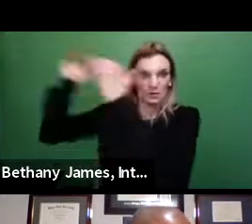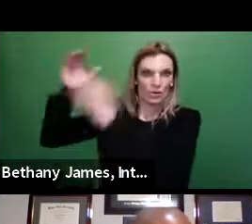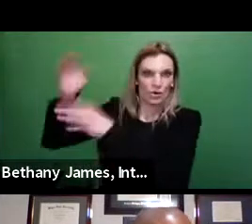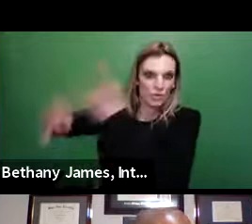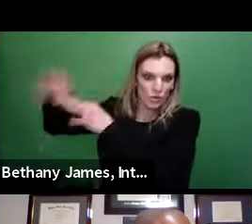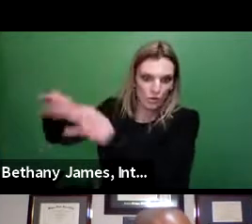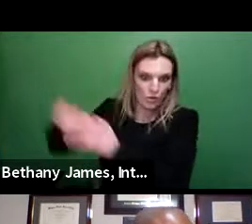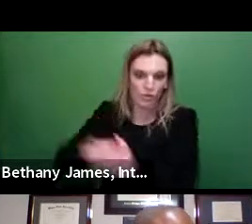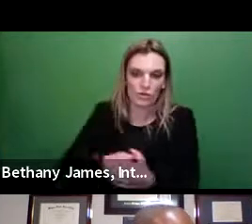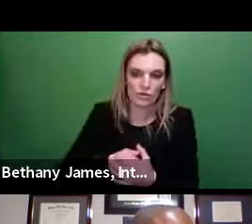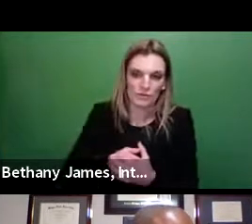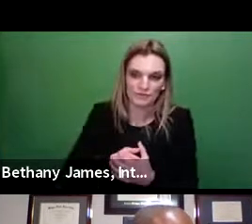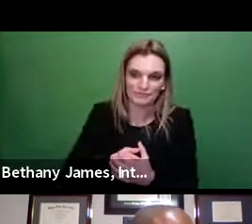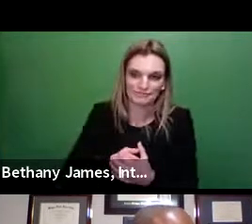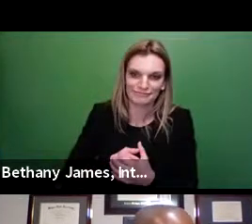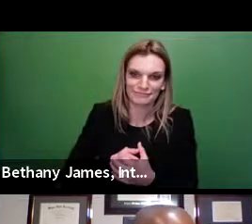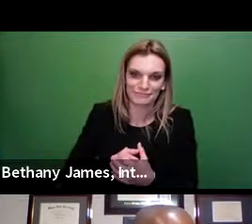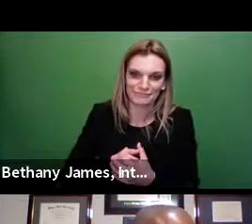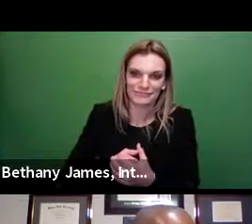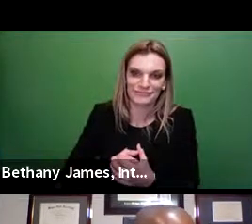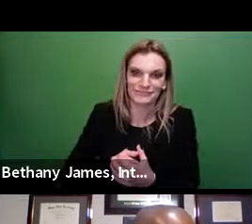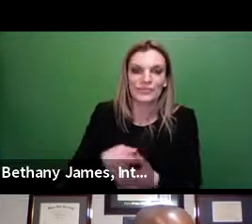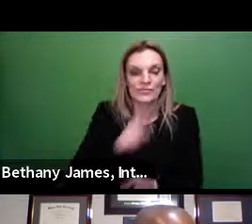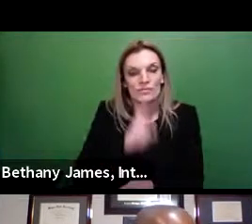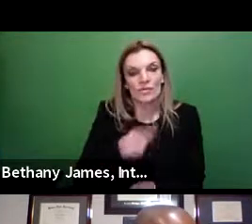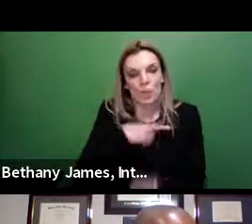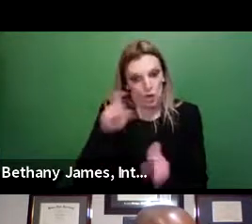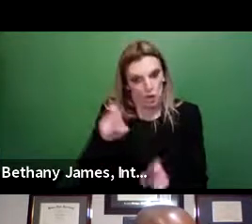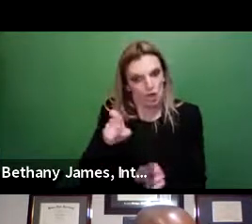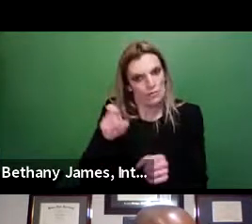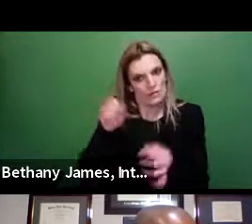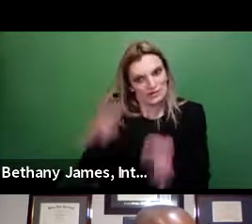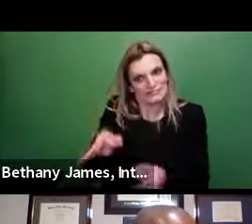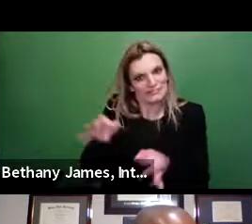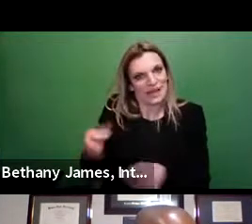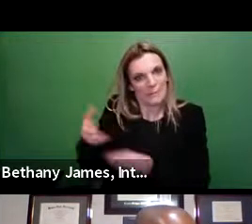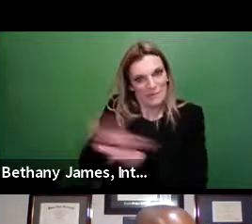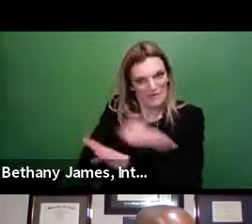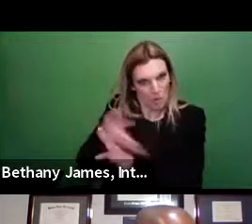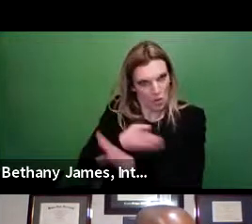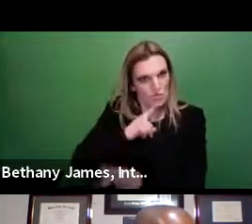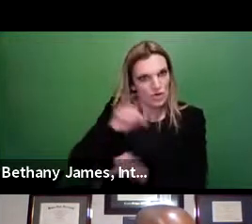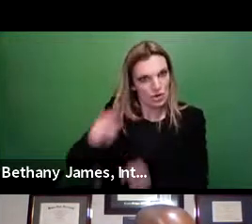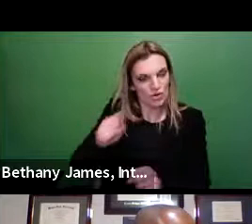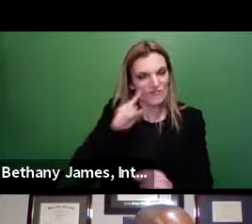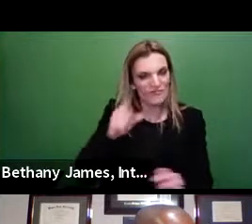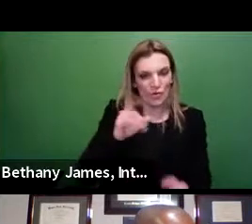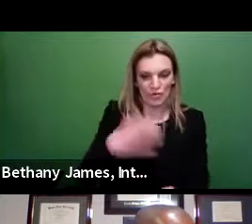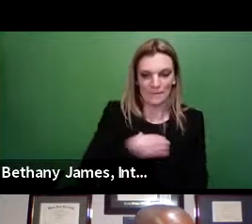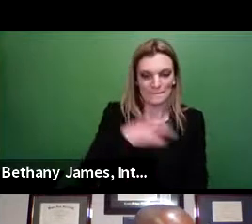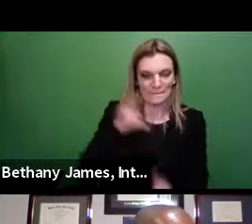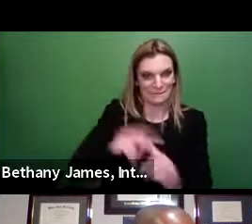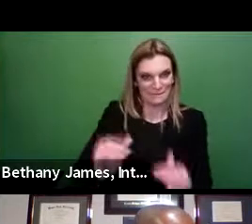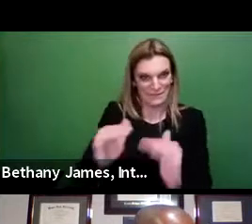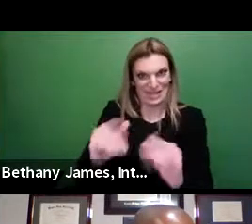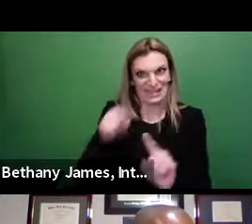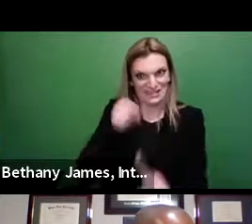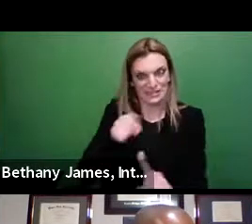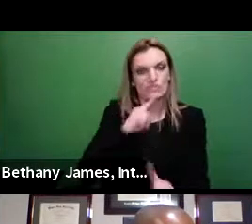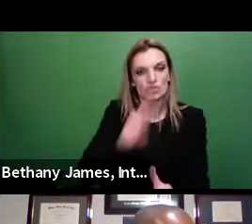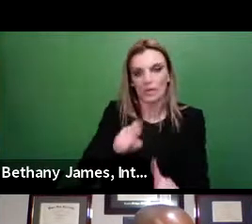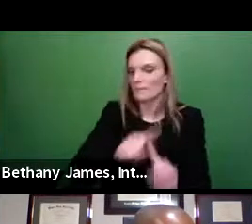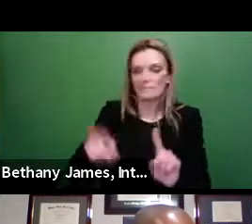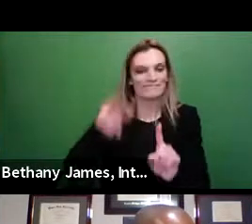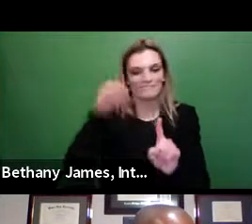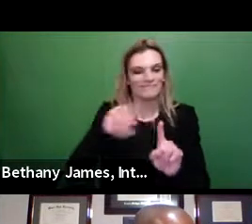The underlying issue could have been decided before the Court of Appeals, but as this matter is ultimately going to be decided before the Supreme